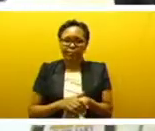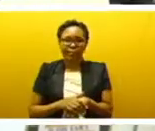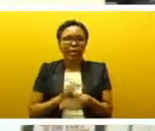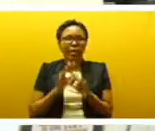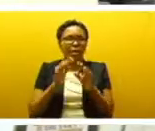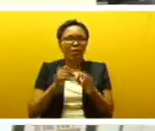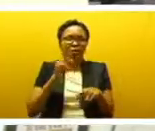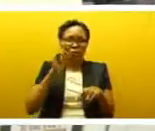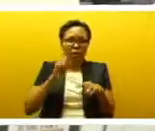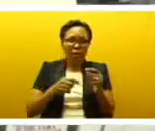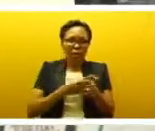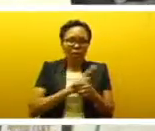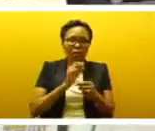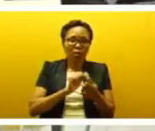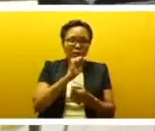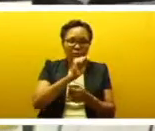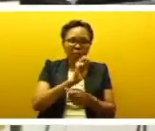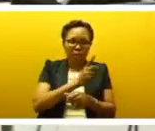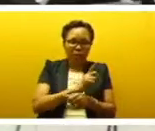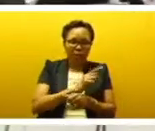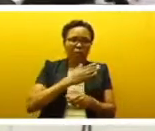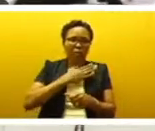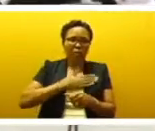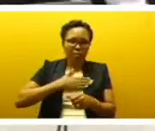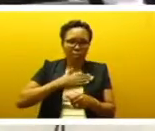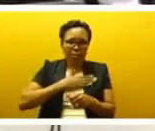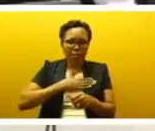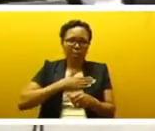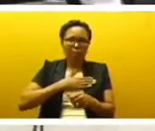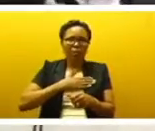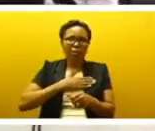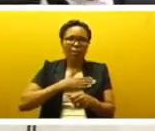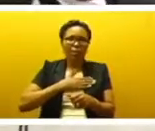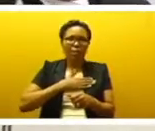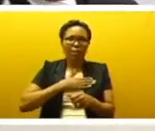use the 15 minutes, please.